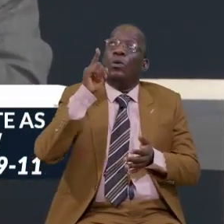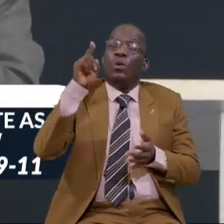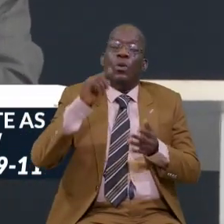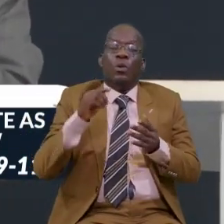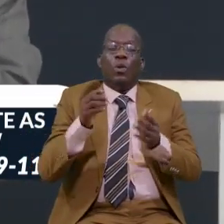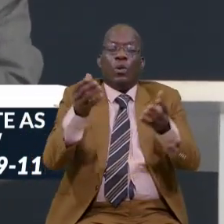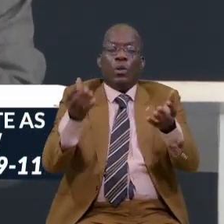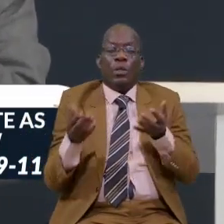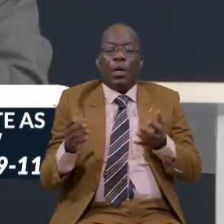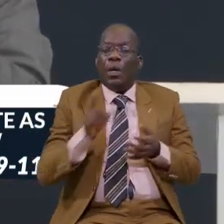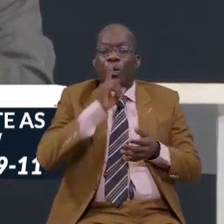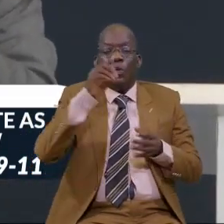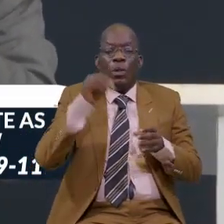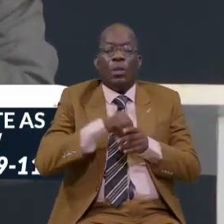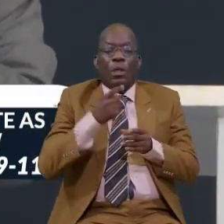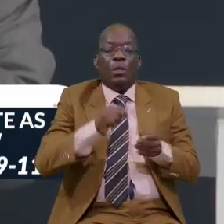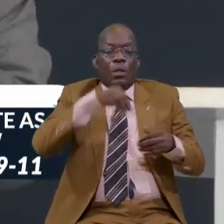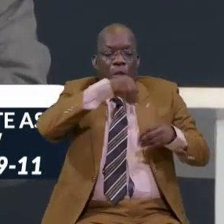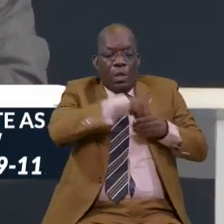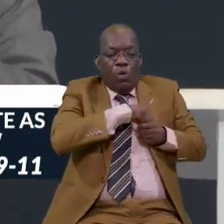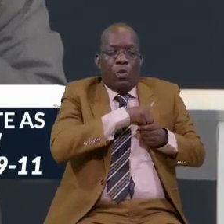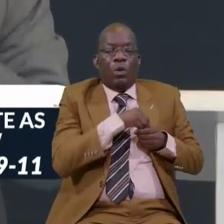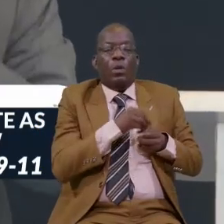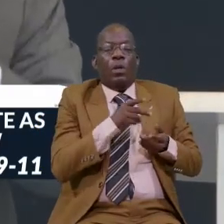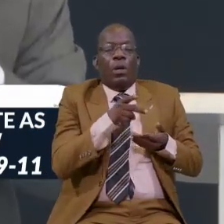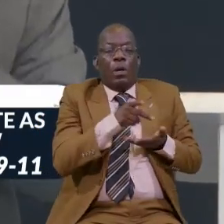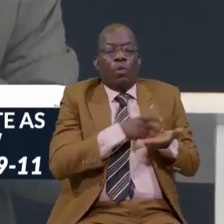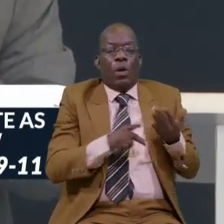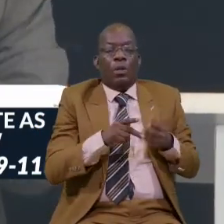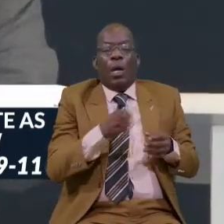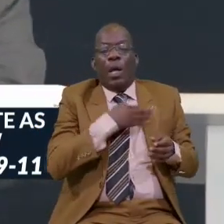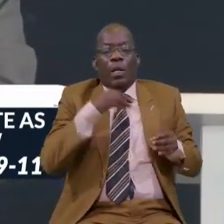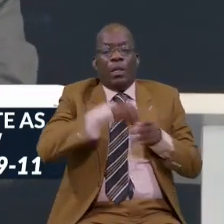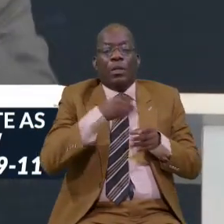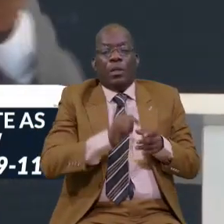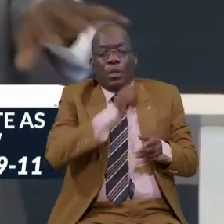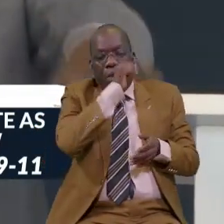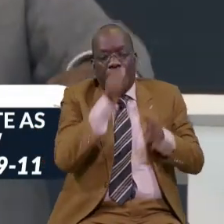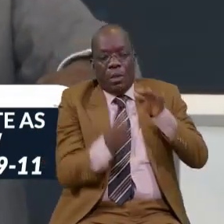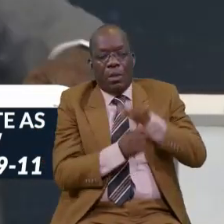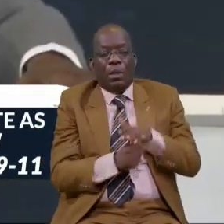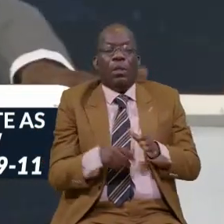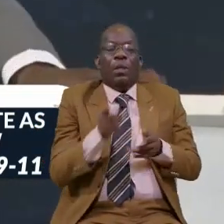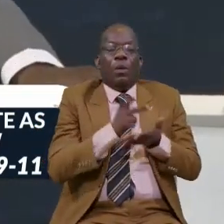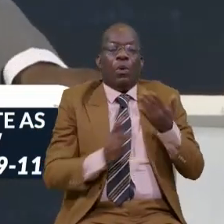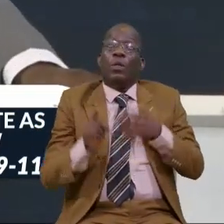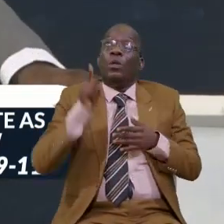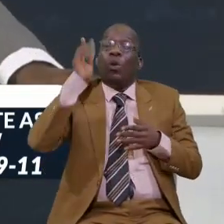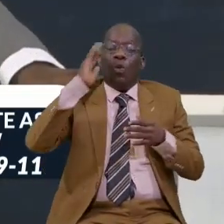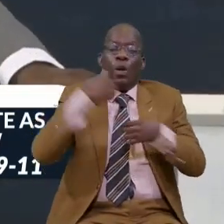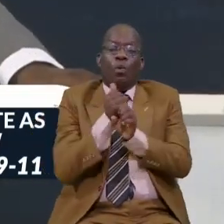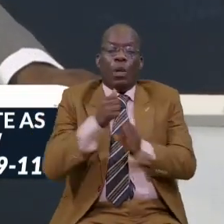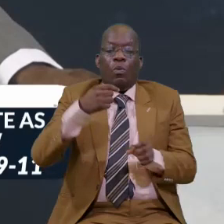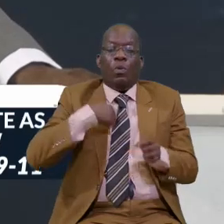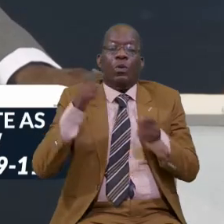inward parts, and in the hidden part thou shalt make me to know wisdom. Look at verse 7. In verse